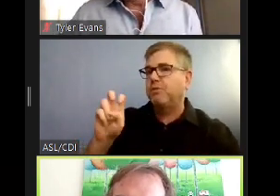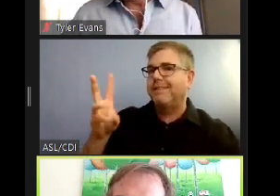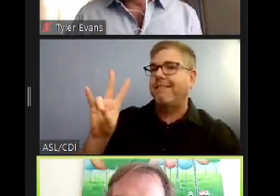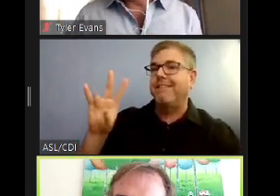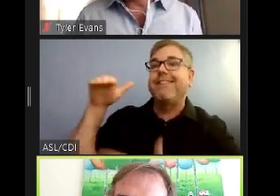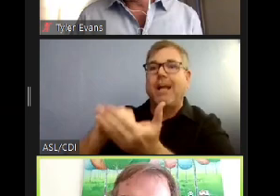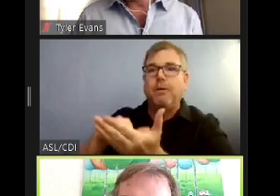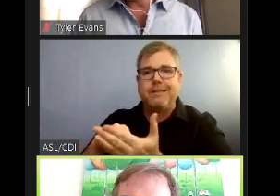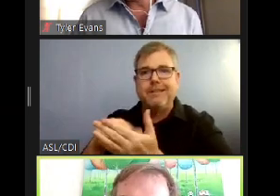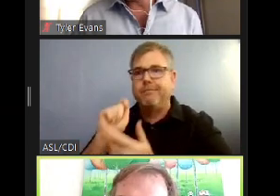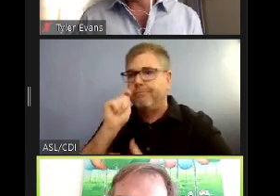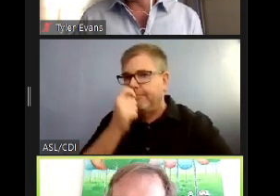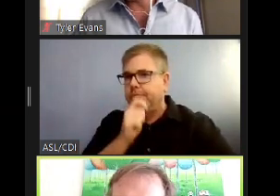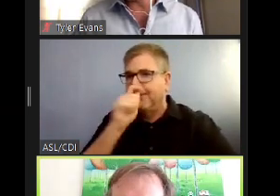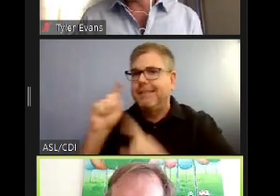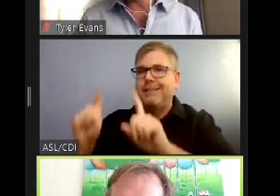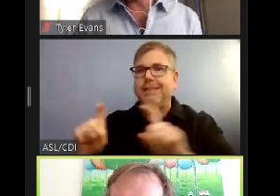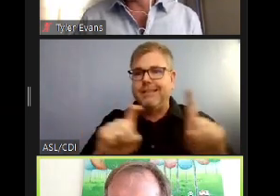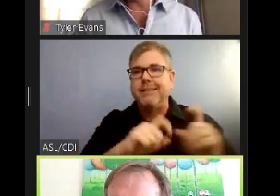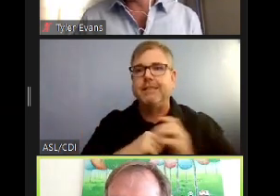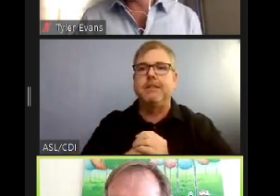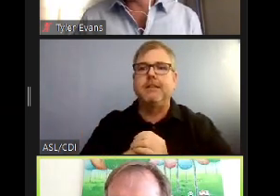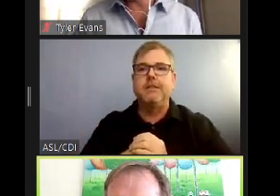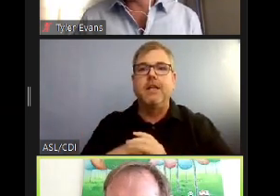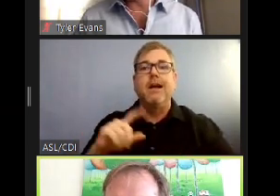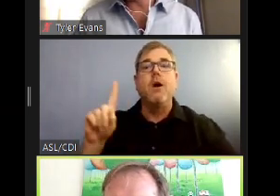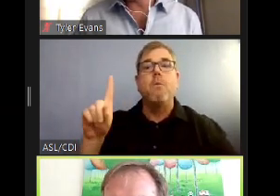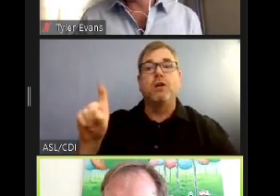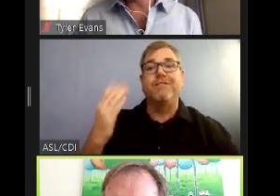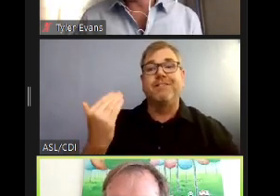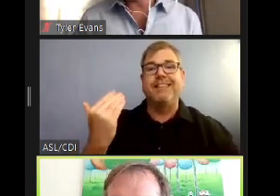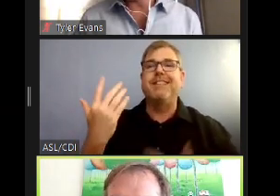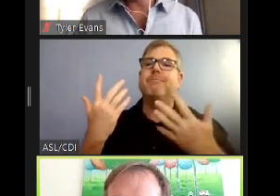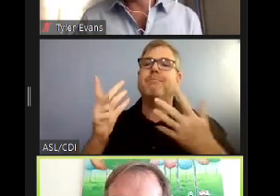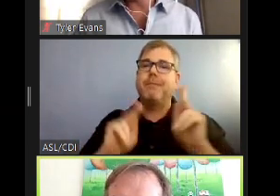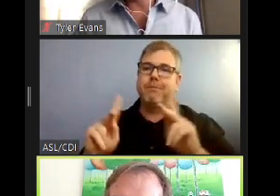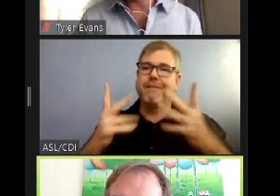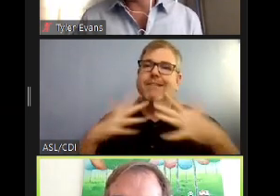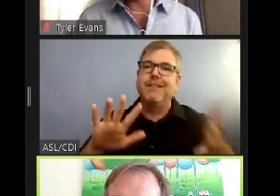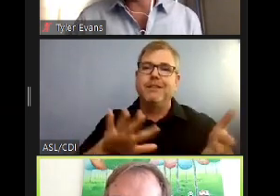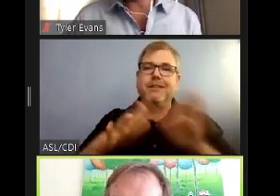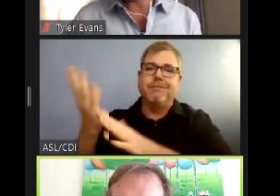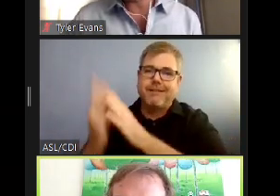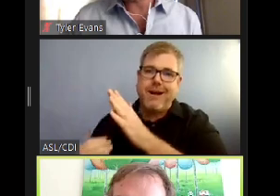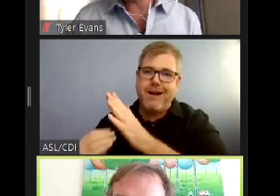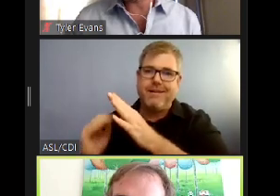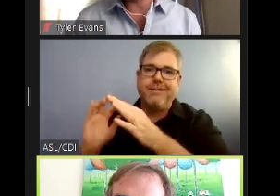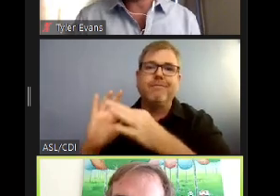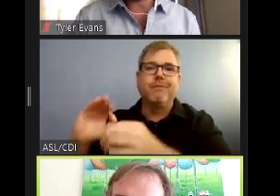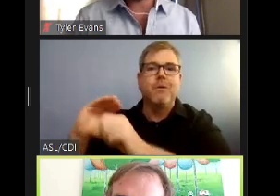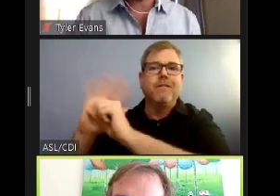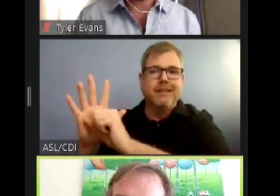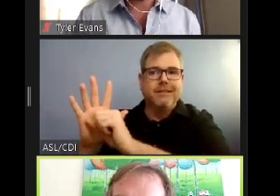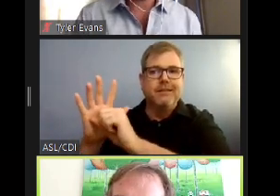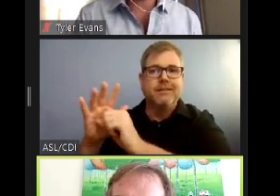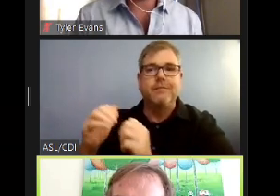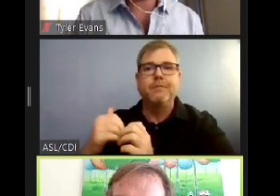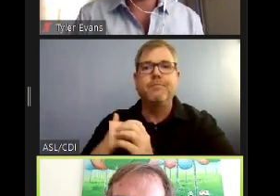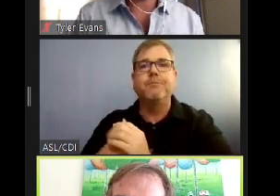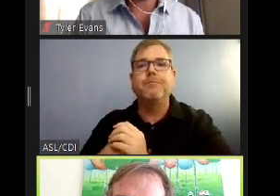thus far. One death approximately every 3 weeks on average since the start of the pandemic here. Next, please.